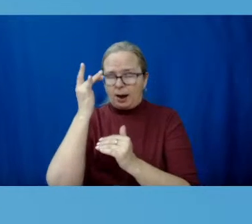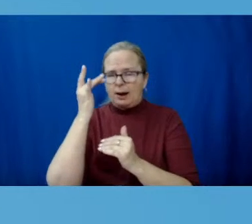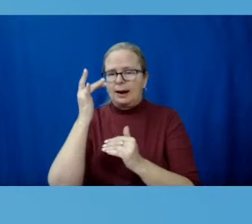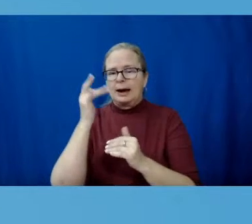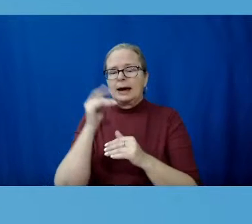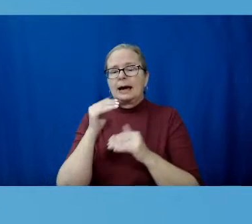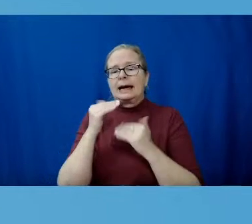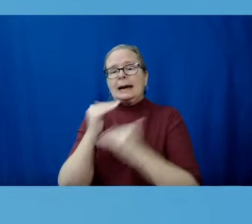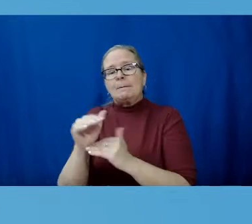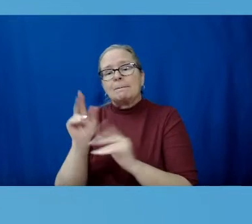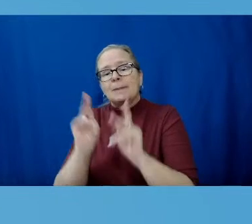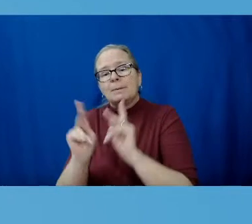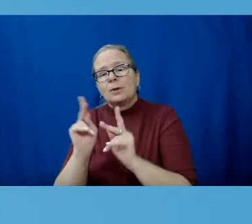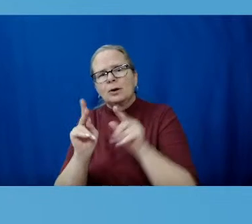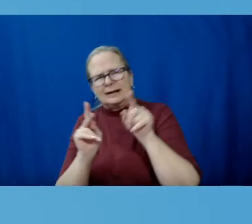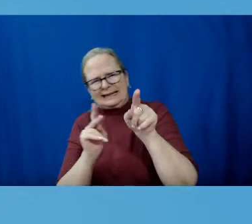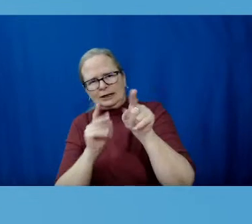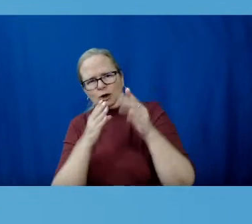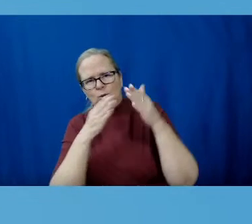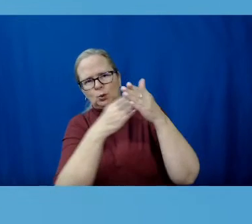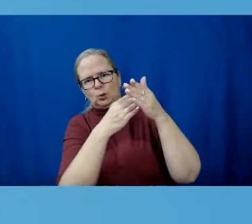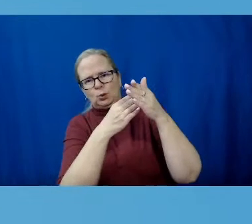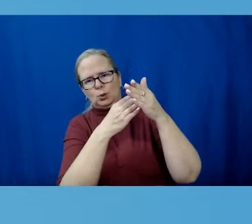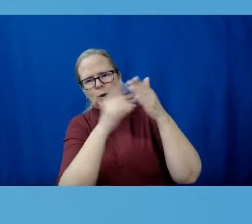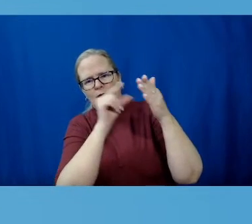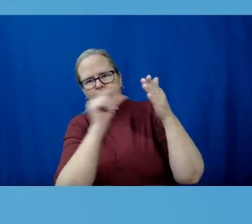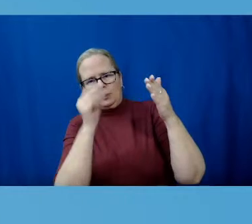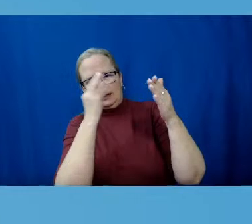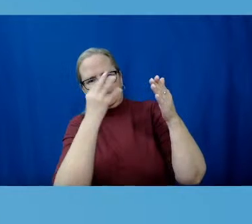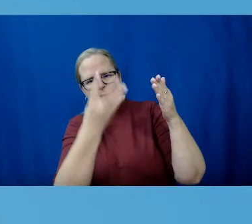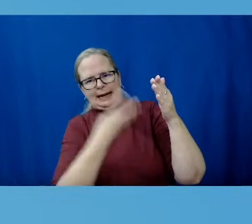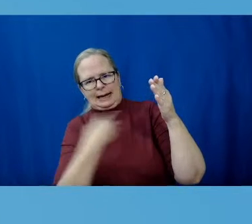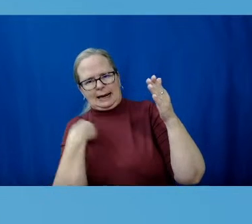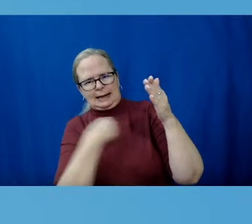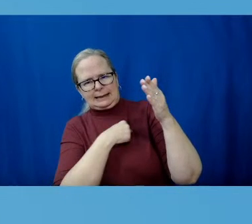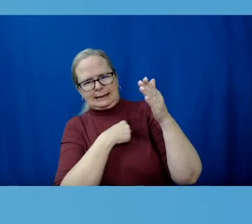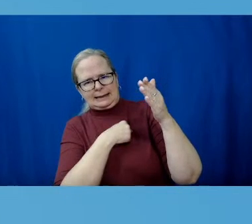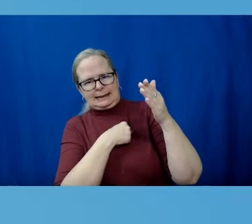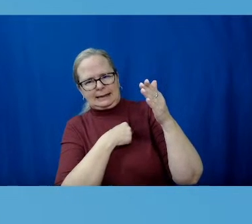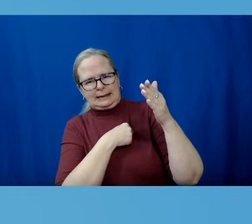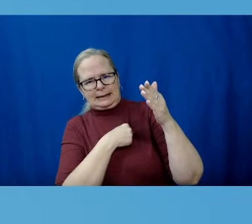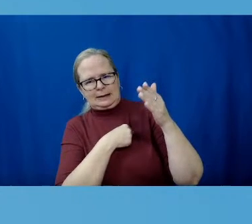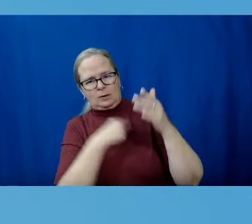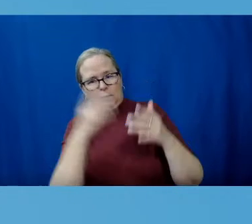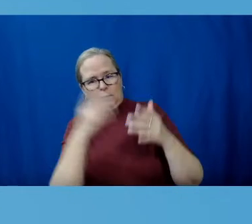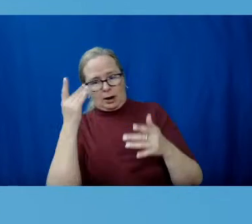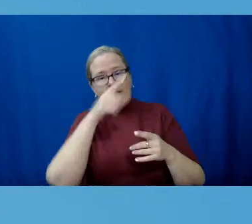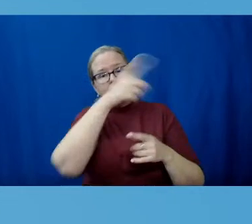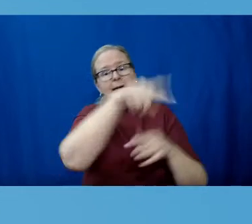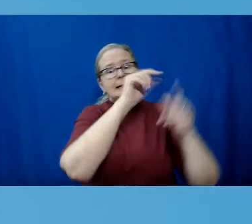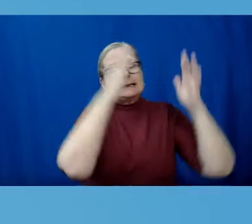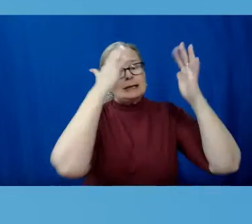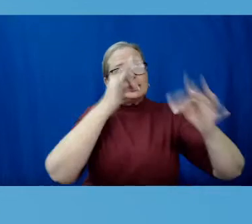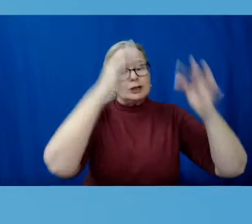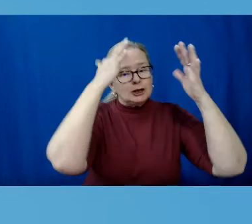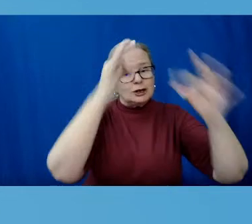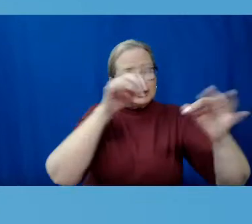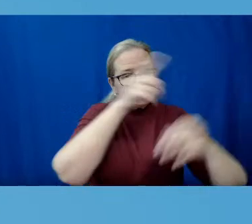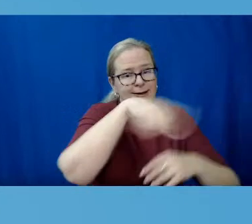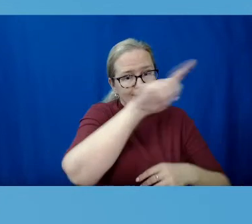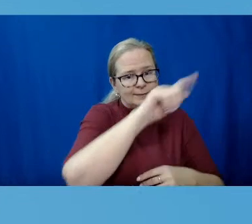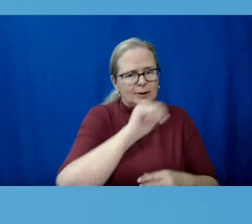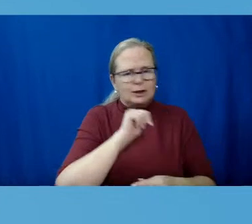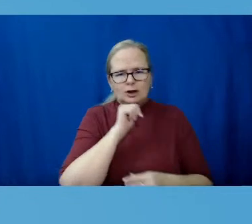elected officials should be the decision makers rather than the courts, or ideas around unlimited liability